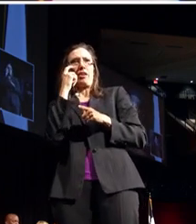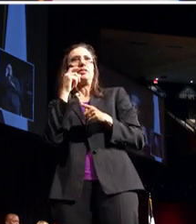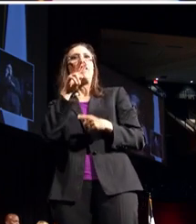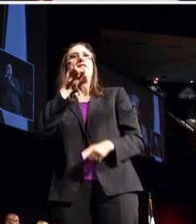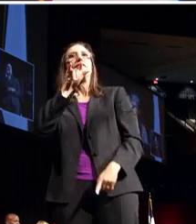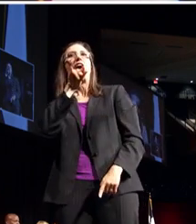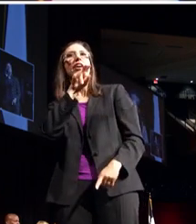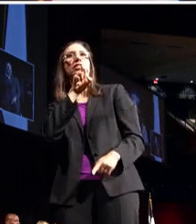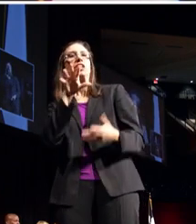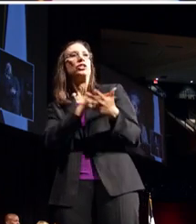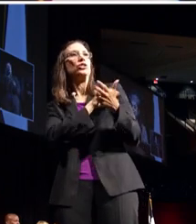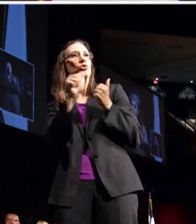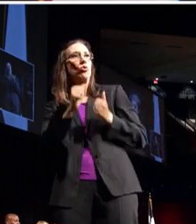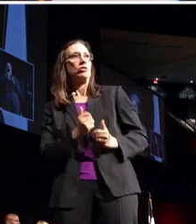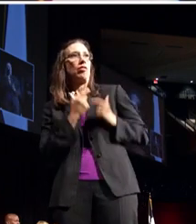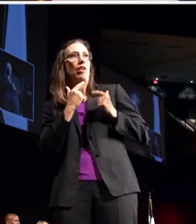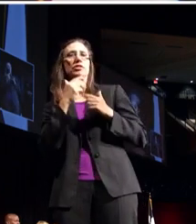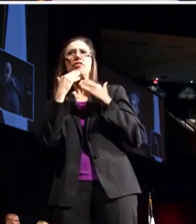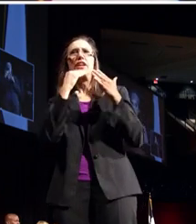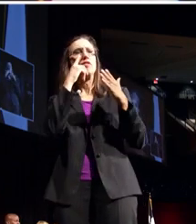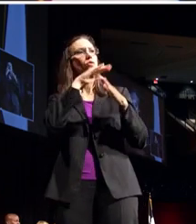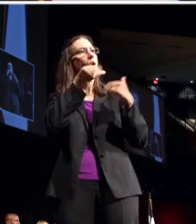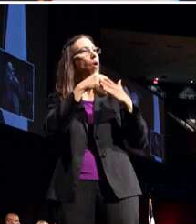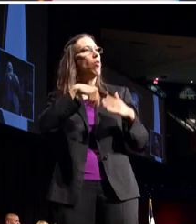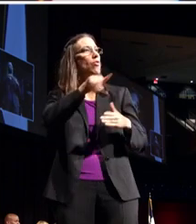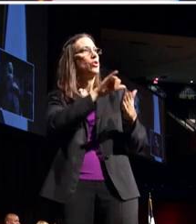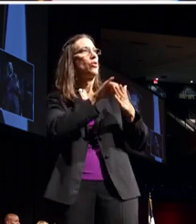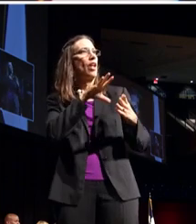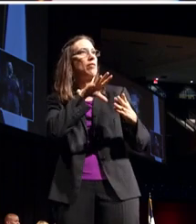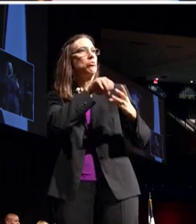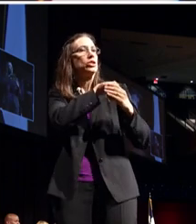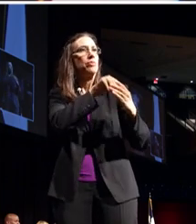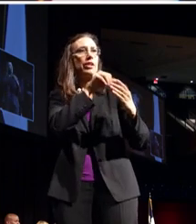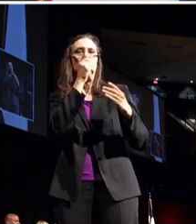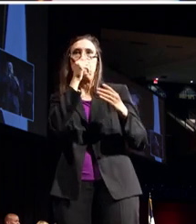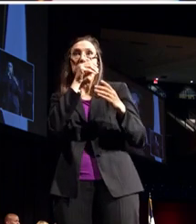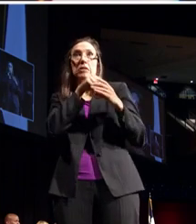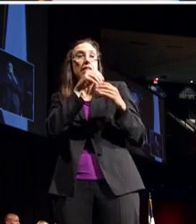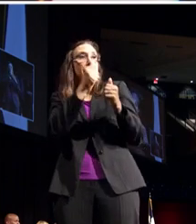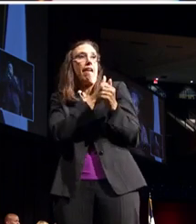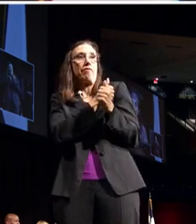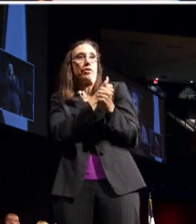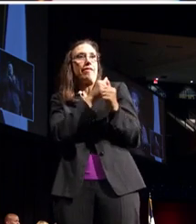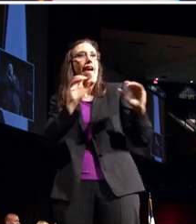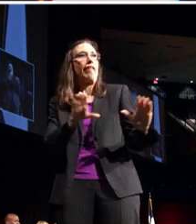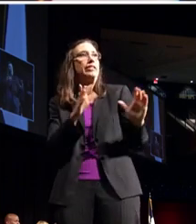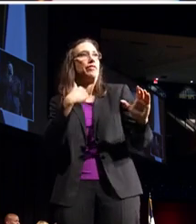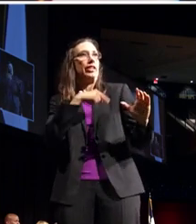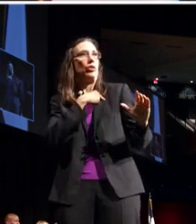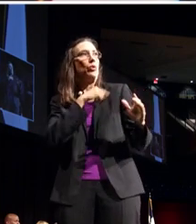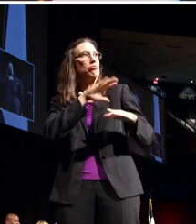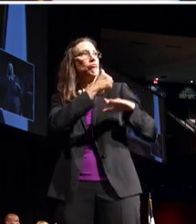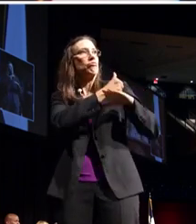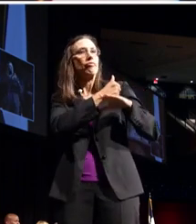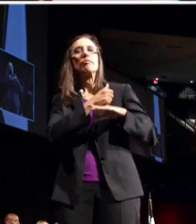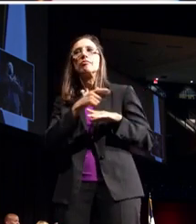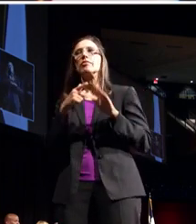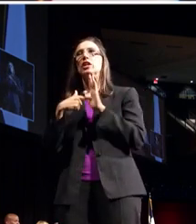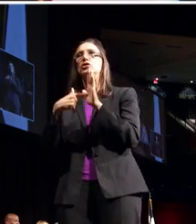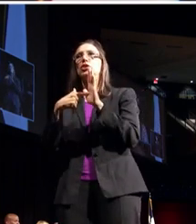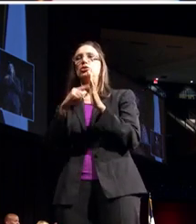lives. Thanks to every single one of you who participated in every activity we had, it certainly makes it clear what unity can